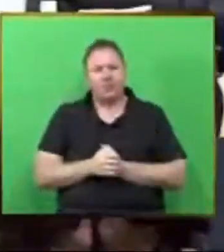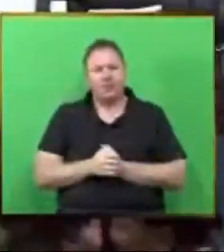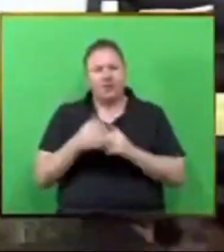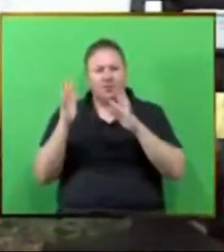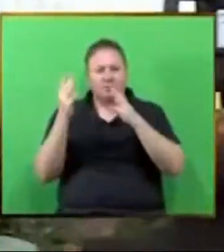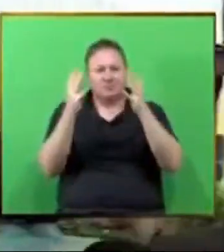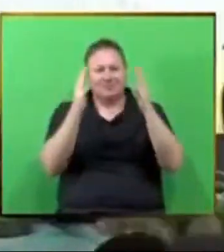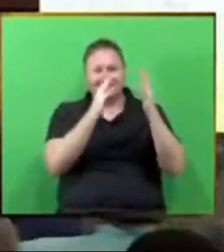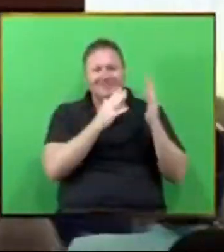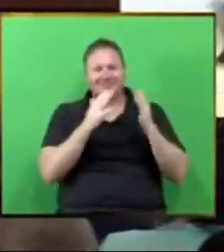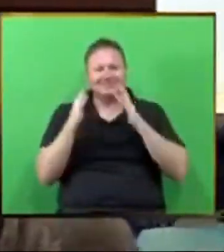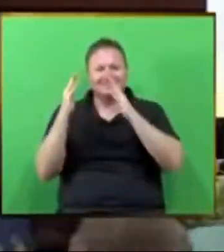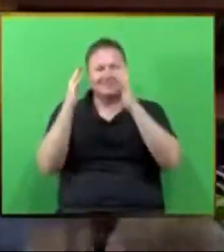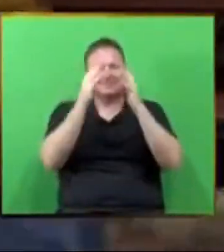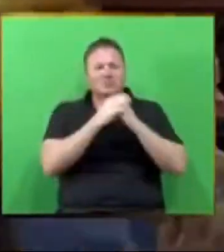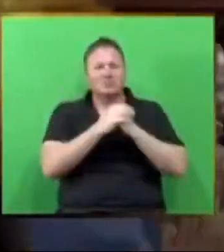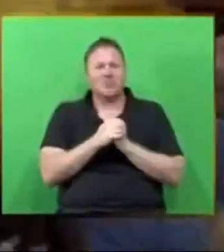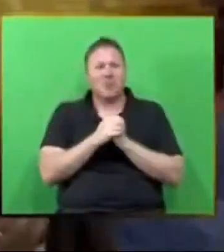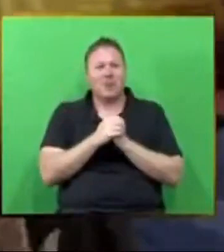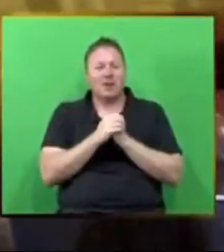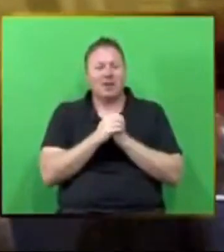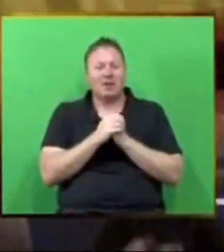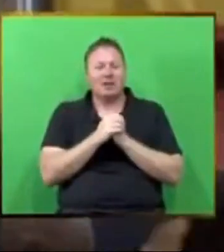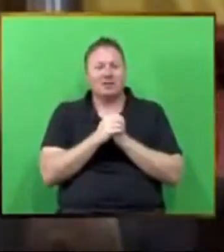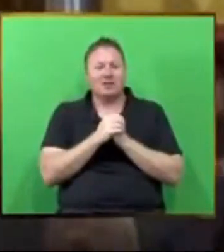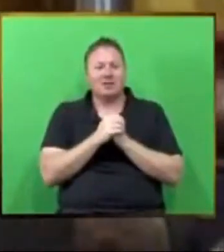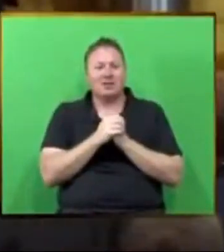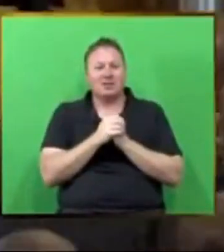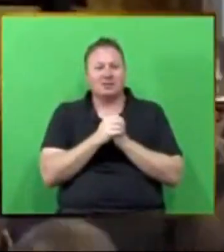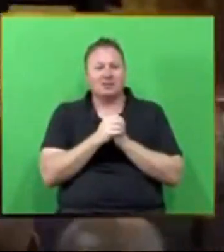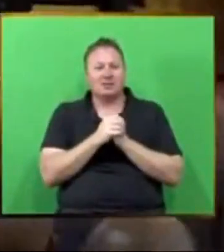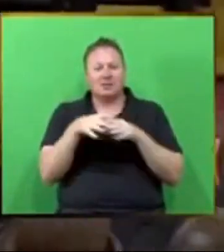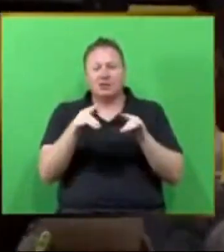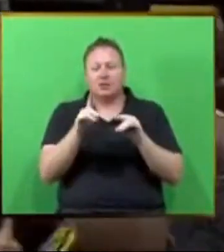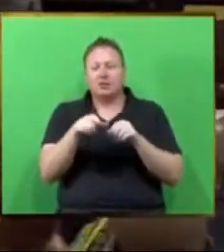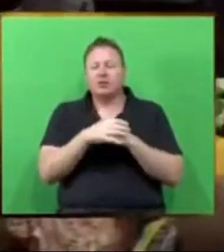thank the Honorable